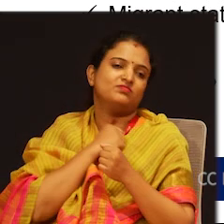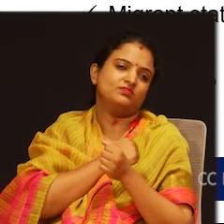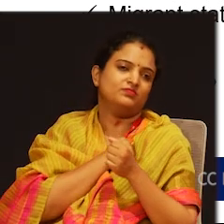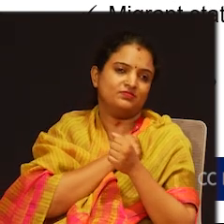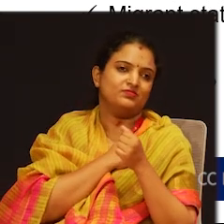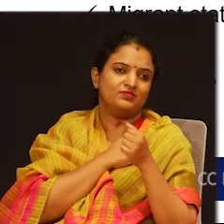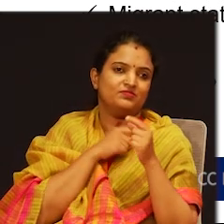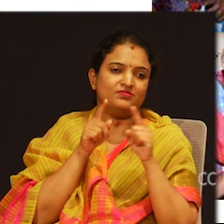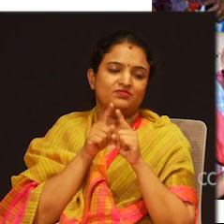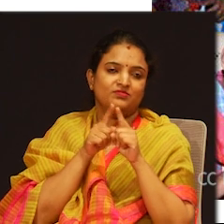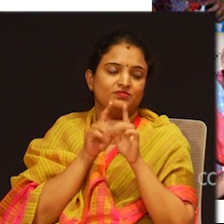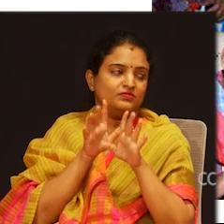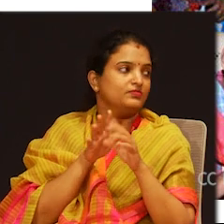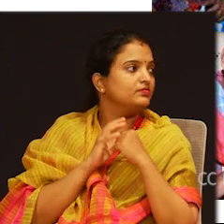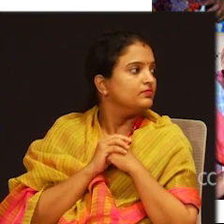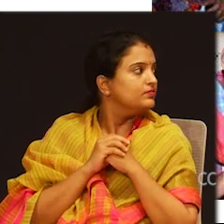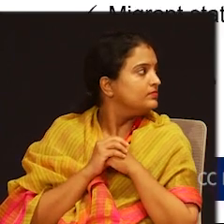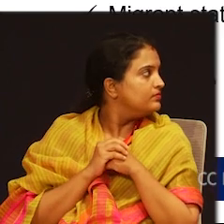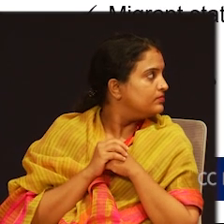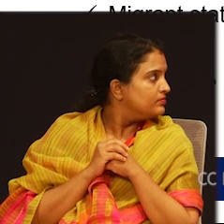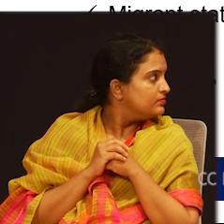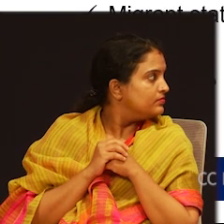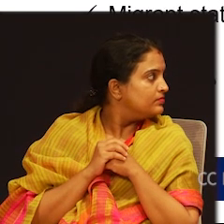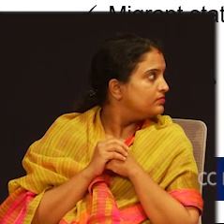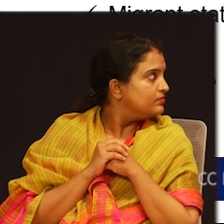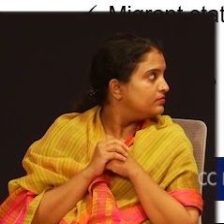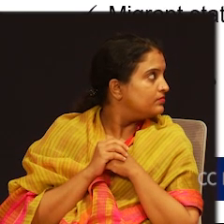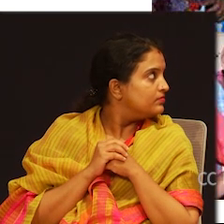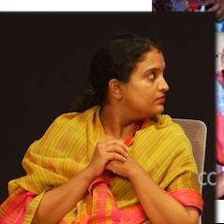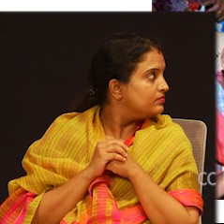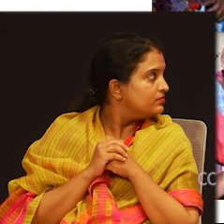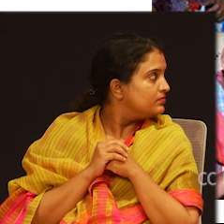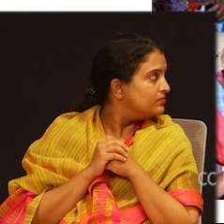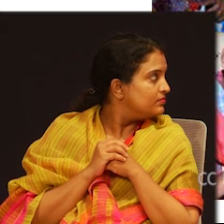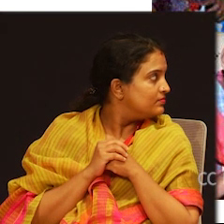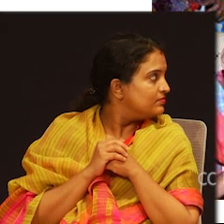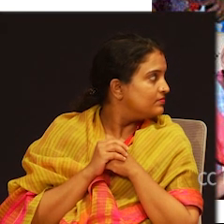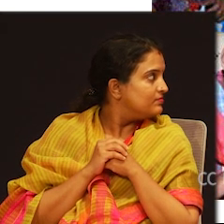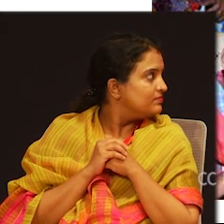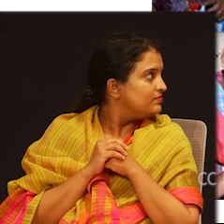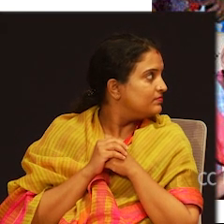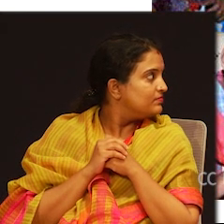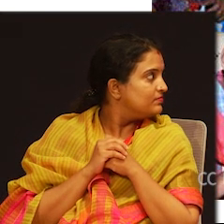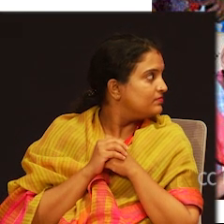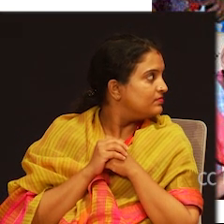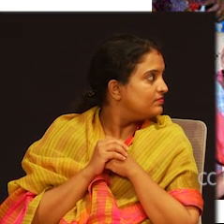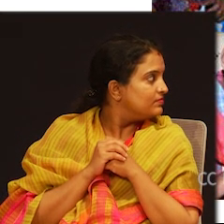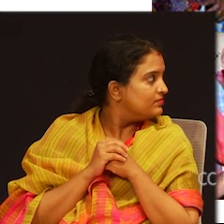have to get a hang of it. I did. Okay, look at this. Oops, oops, oops. Yes, there we go.